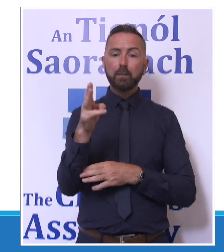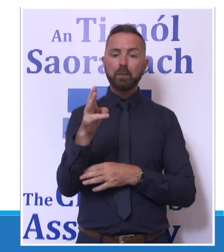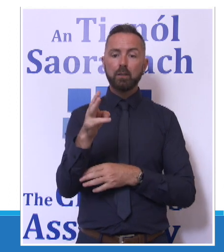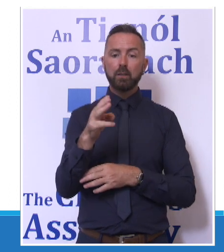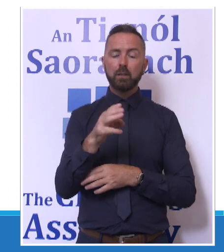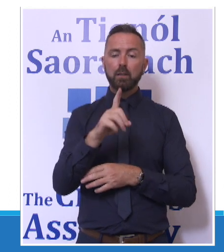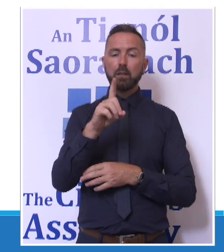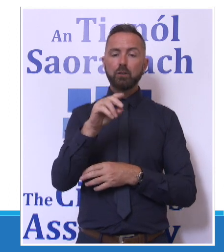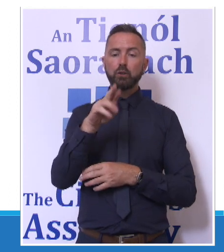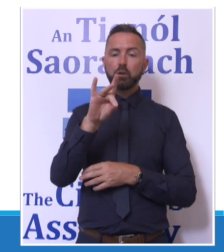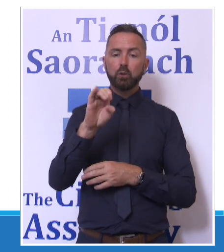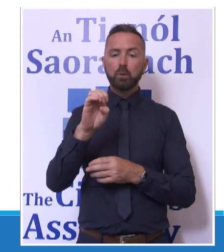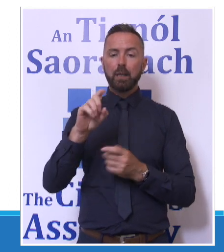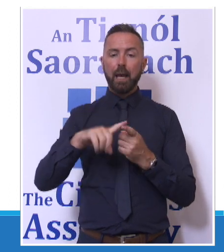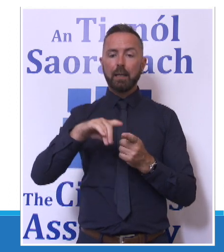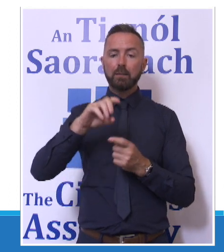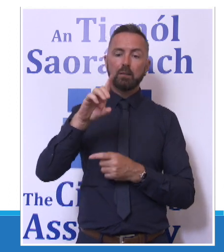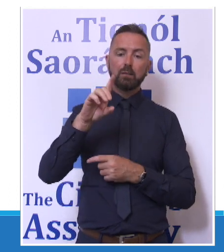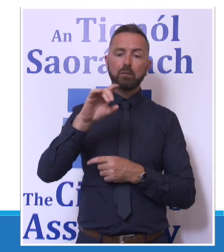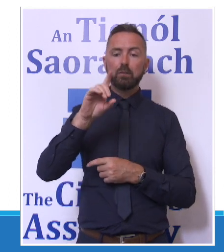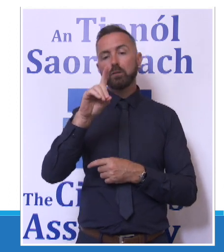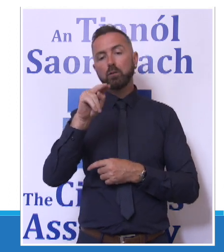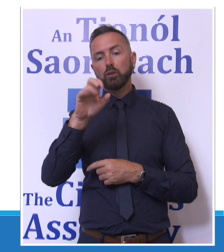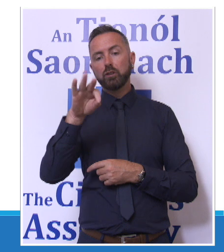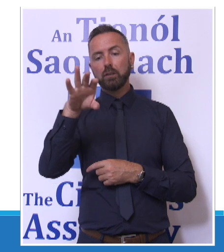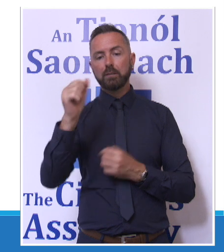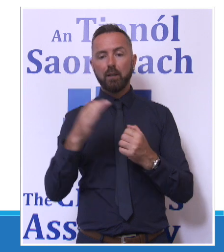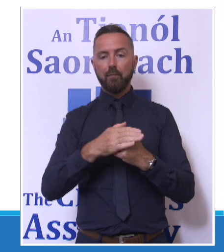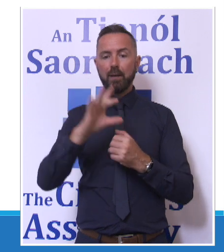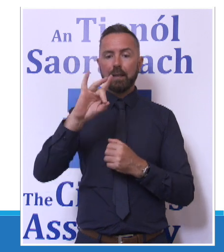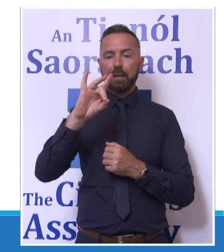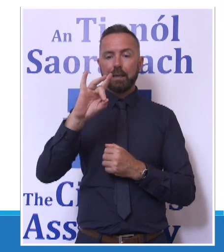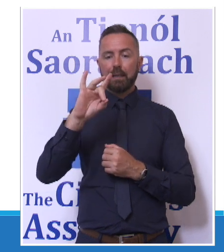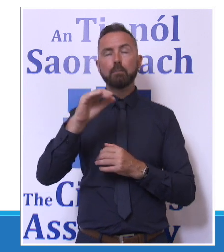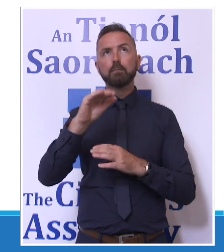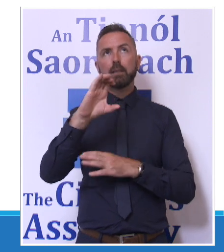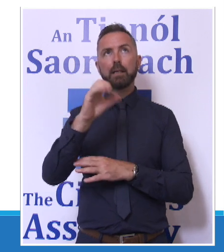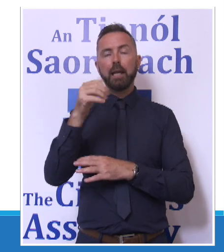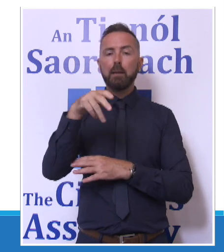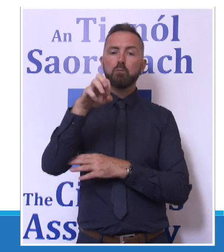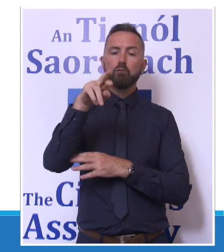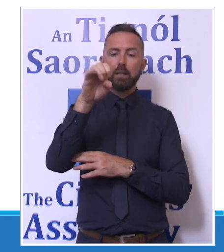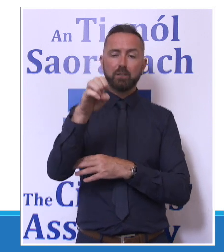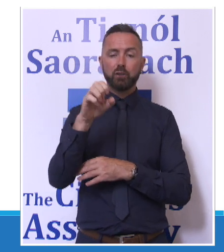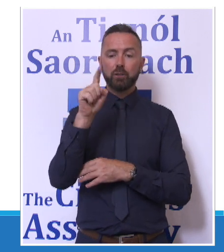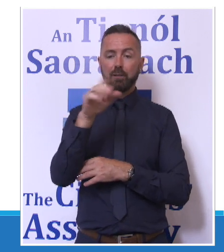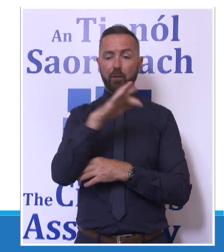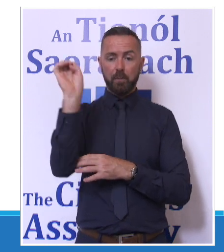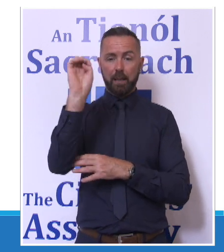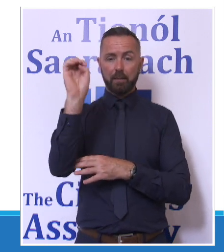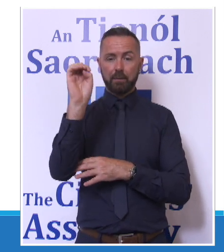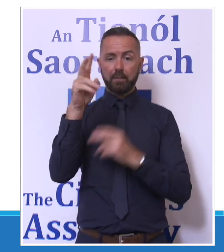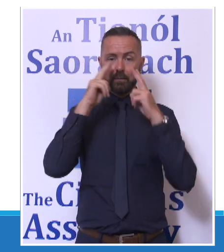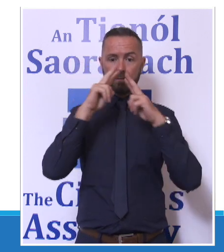early 2020. So it'll be the mayor's job usually to meet these people and show them around the area, likewise with